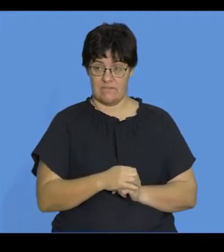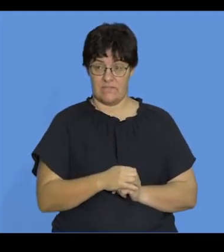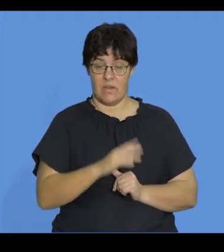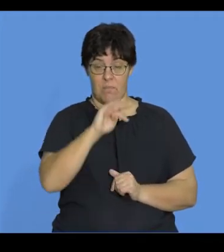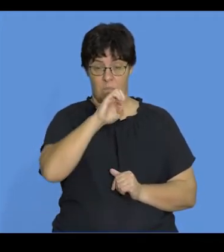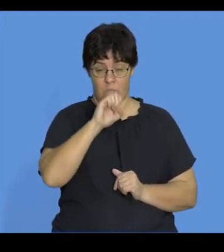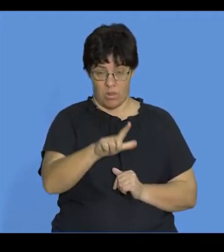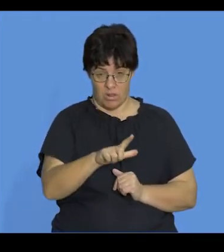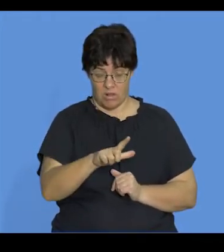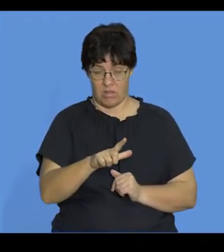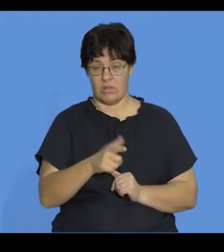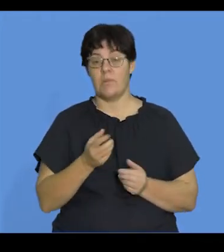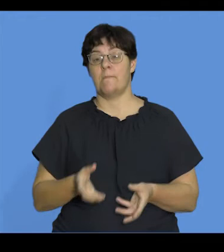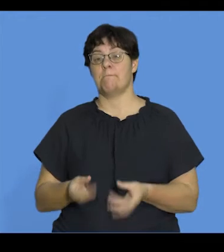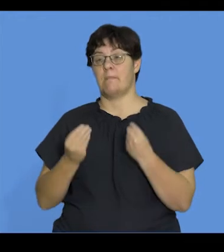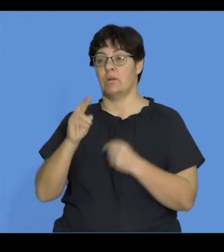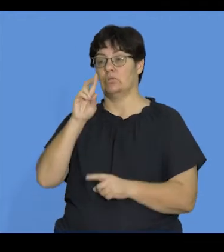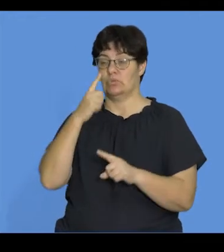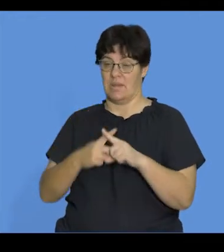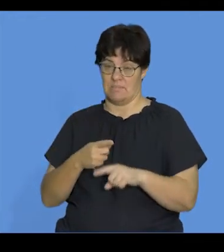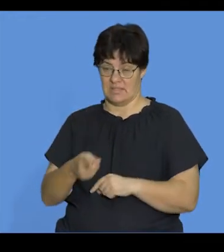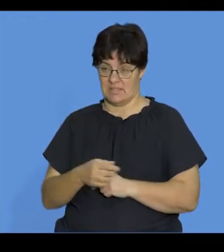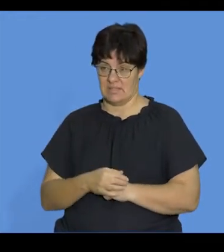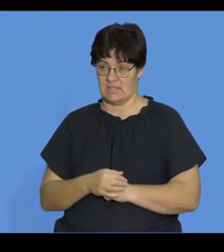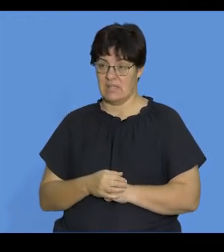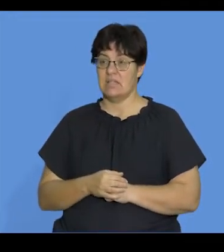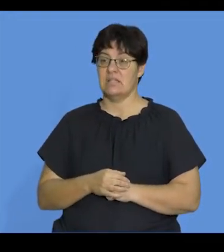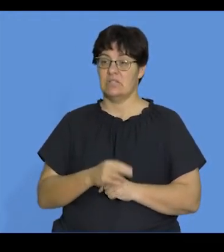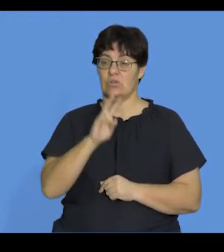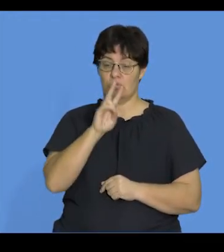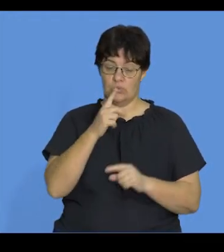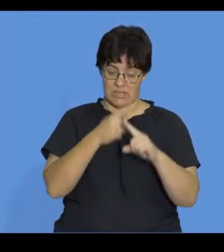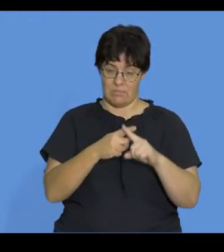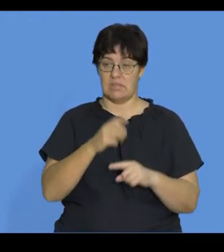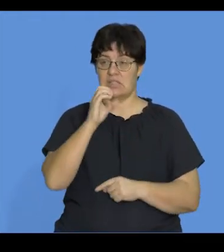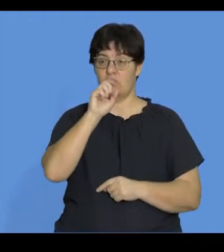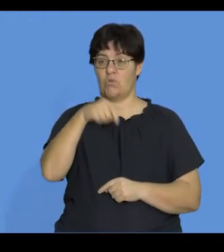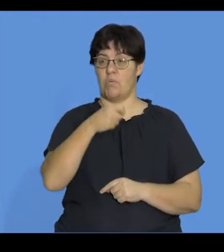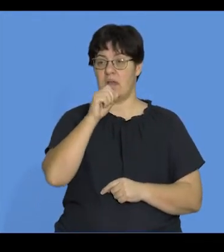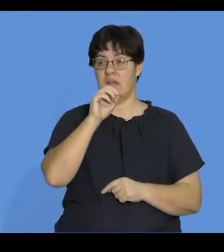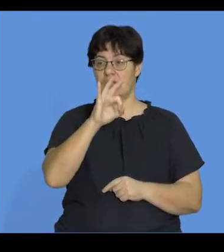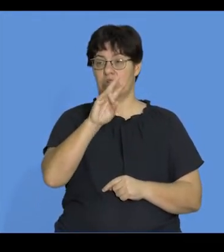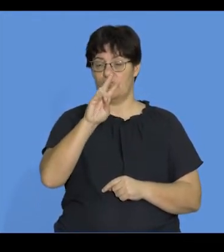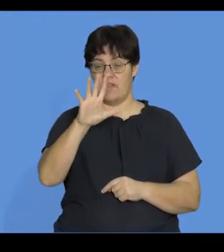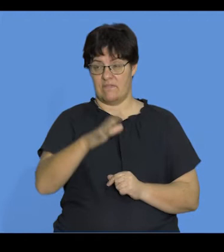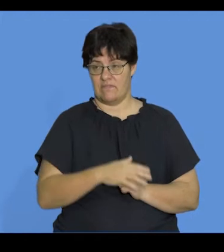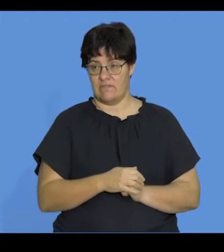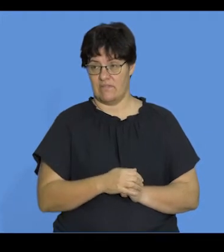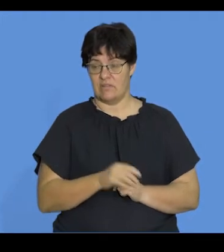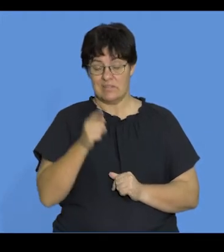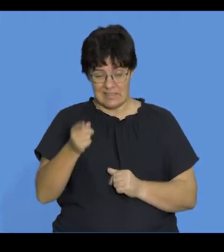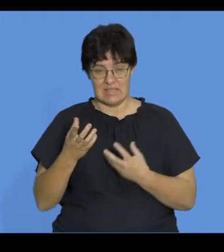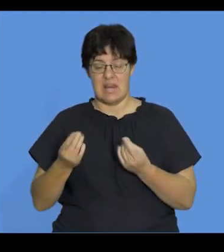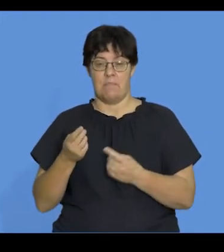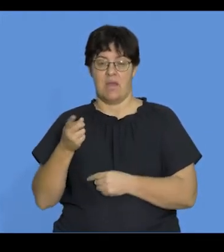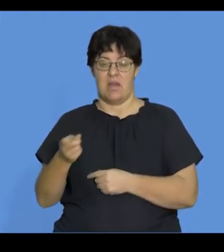0.325, okay, moles, it will form 2 times that, which is 0.325, okay? Right, so